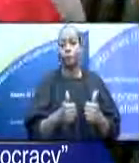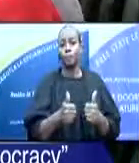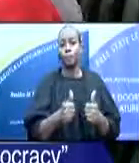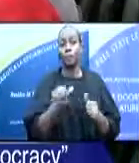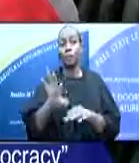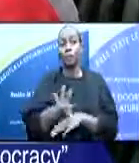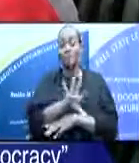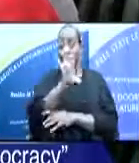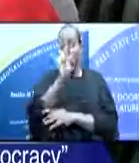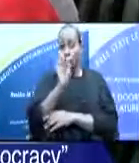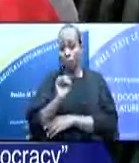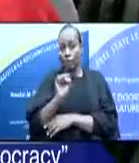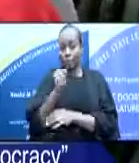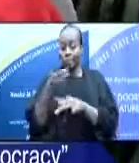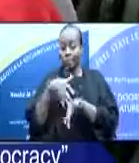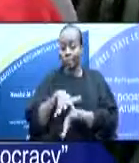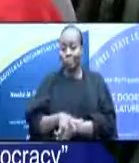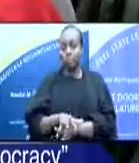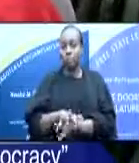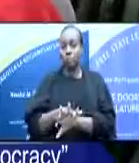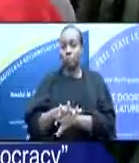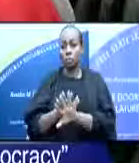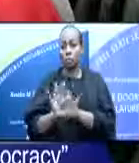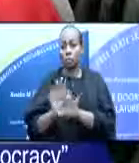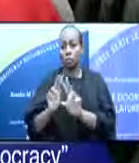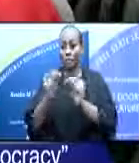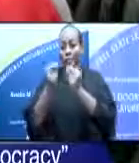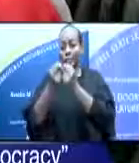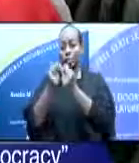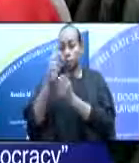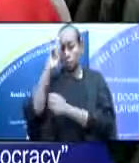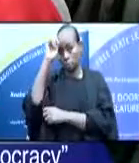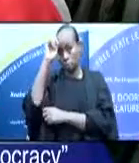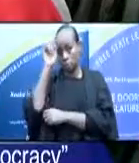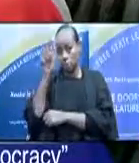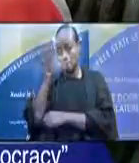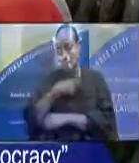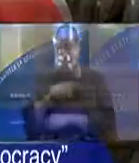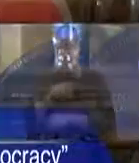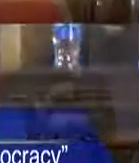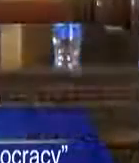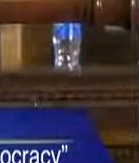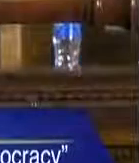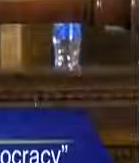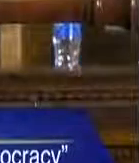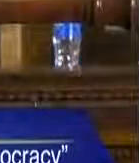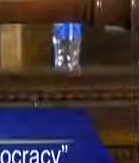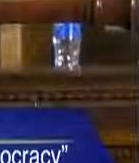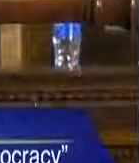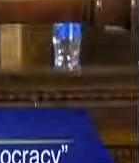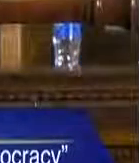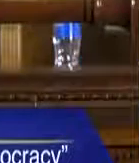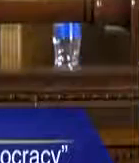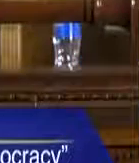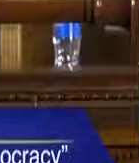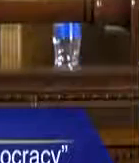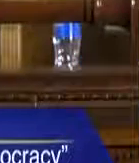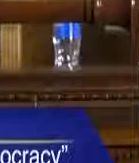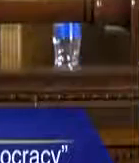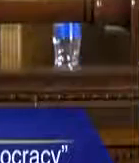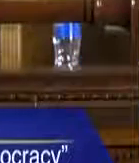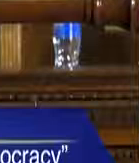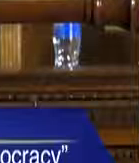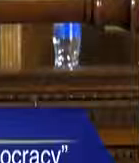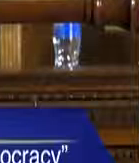South Africa successfully implemented the Nelson Mandela Fidel Castro Medical Training Program. This program is based on the principle of